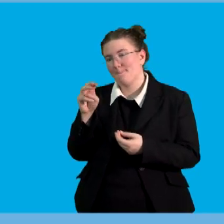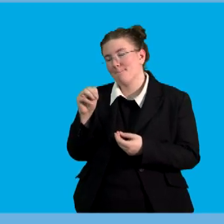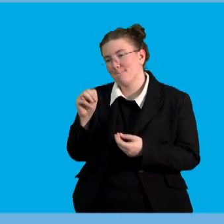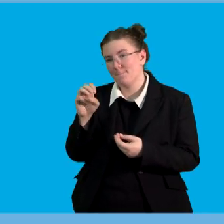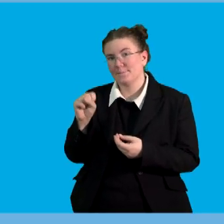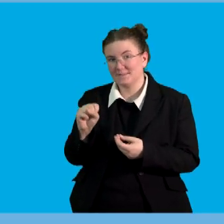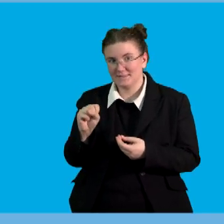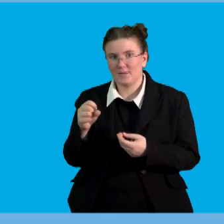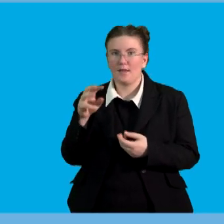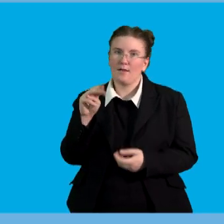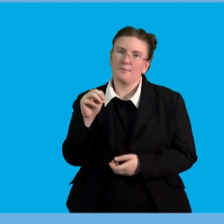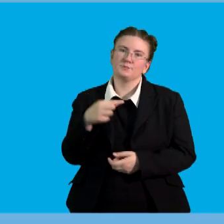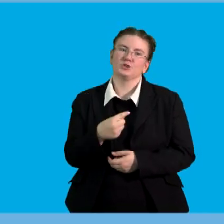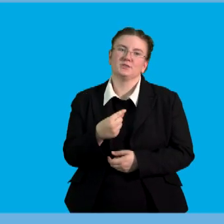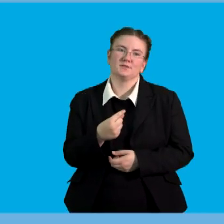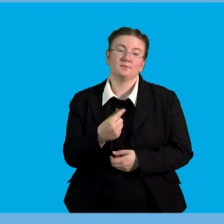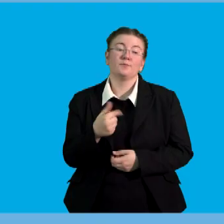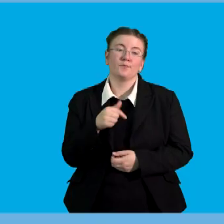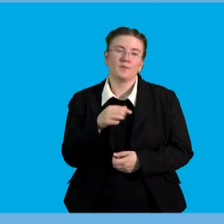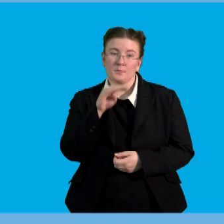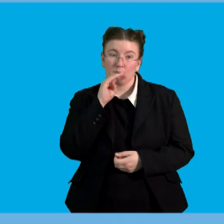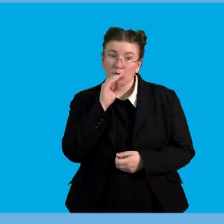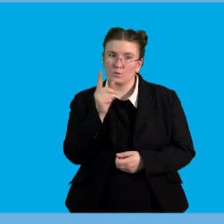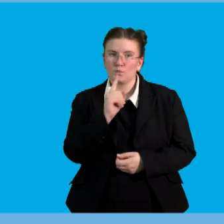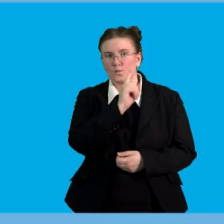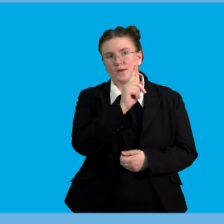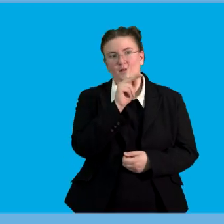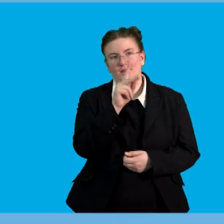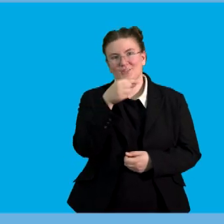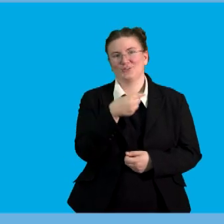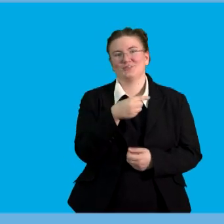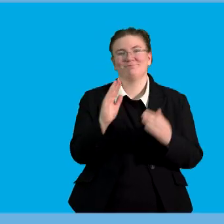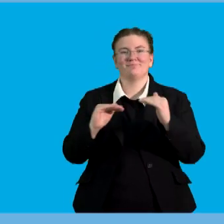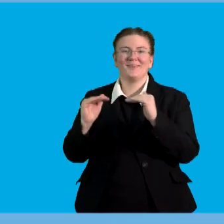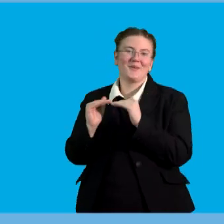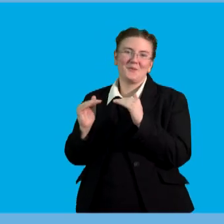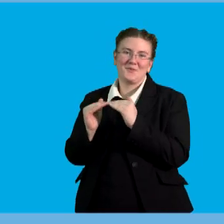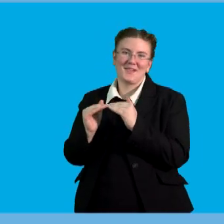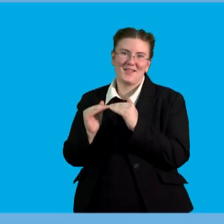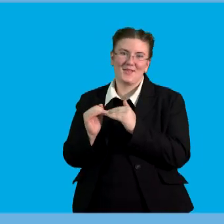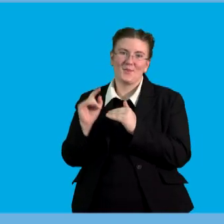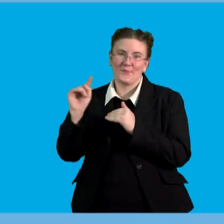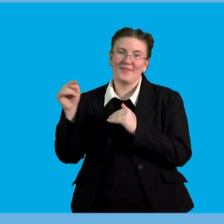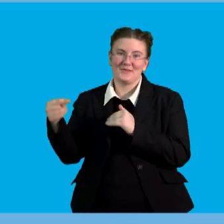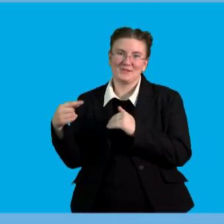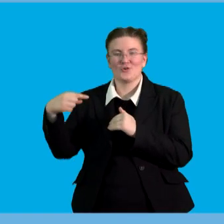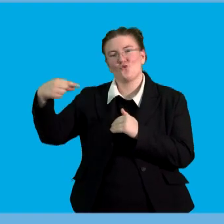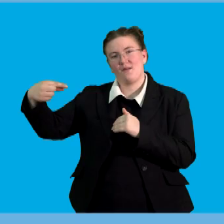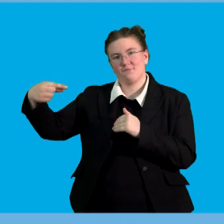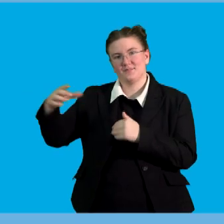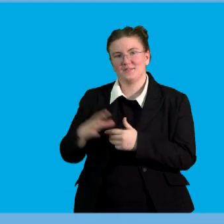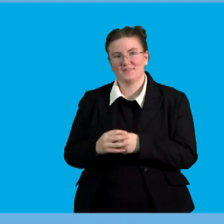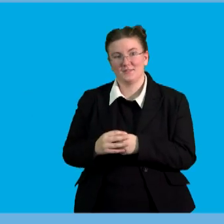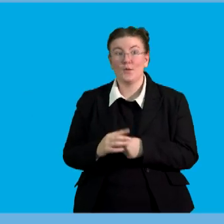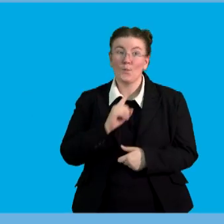smaller. So that means when we are looking, or when you're talking about 1 kilogram, that is equivalent to